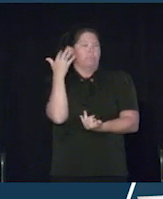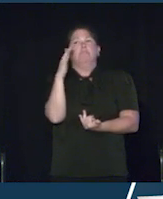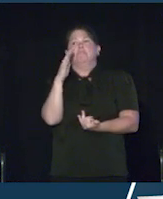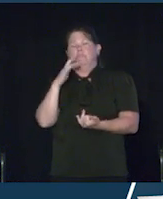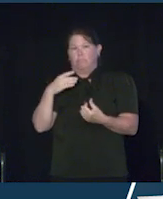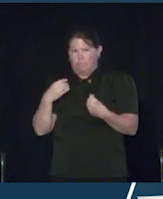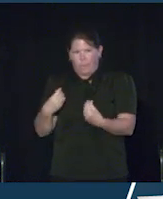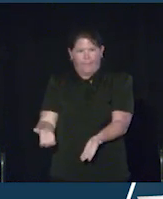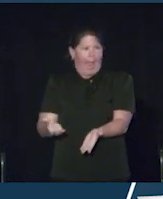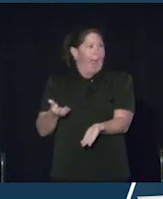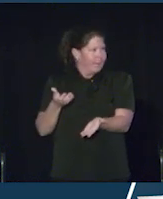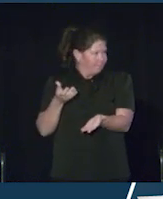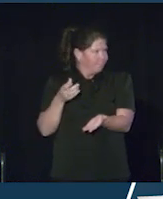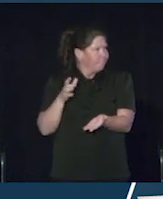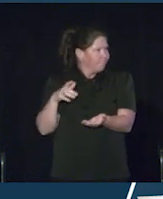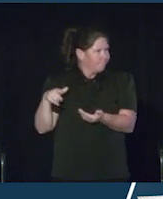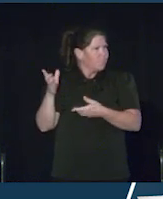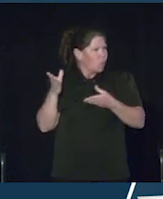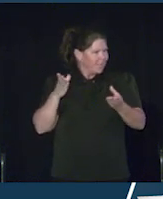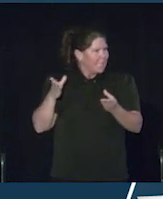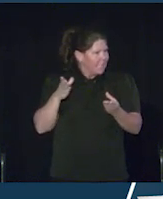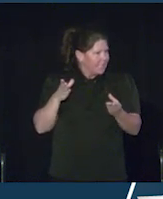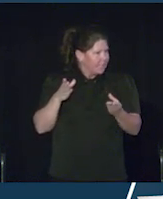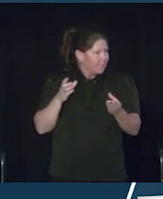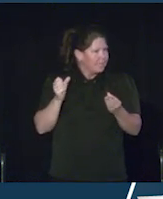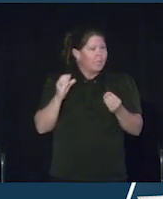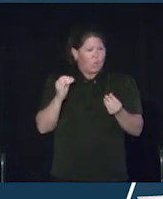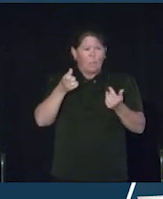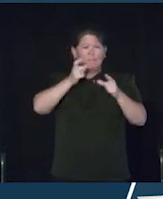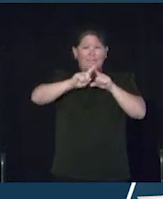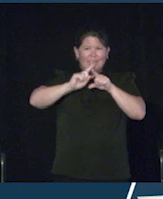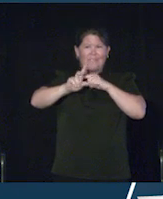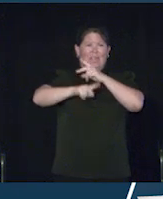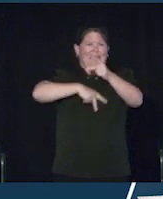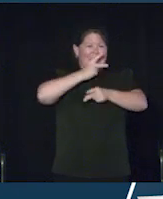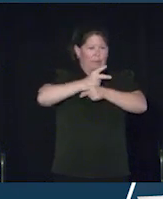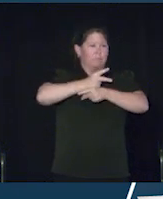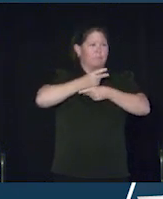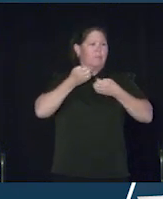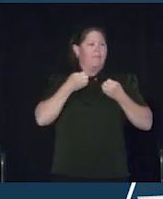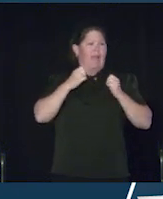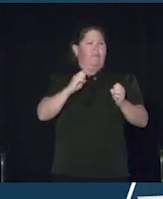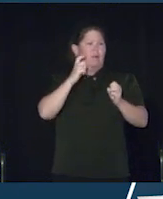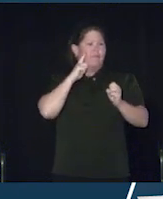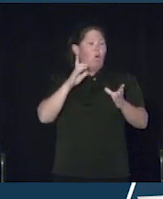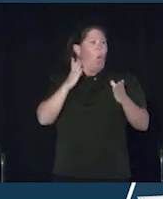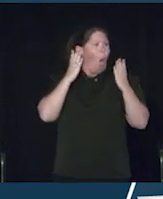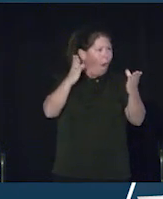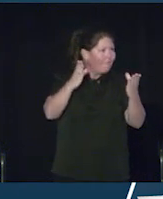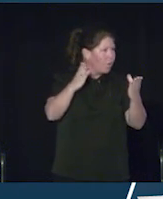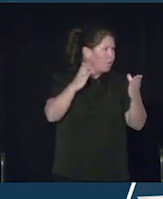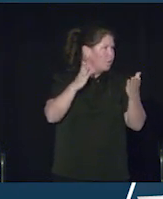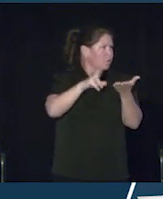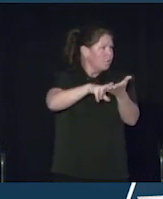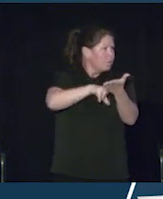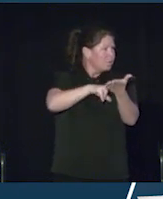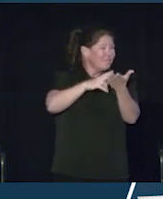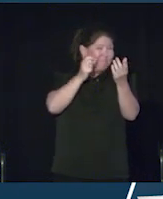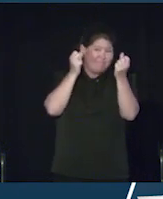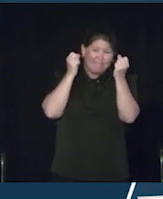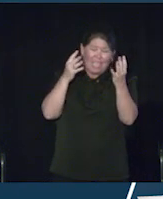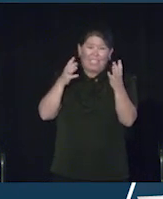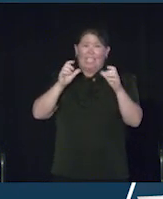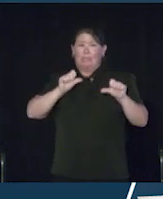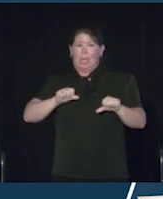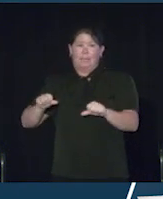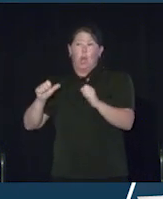have been different types of efforts to offer enrollment to as many people as possible within the established